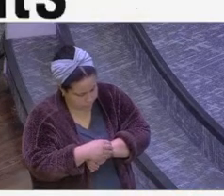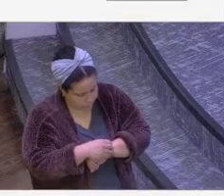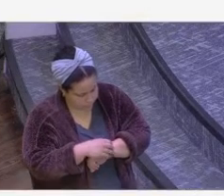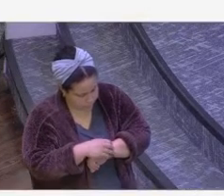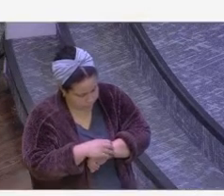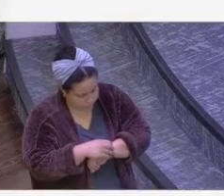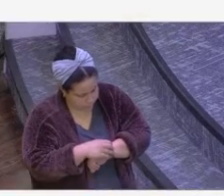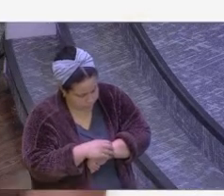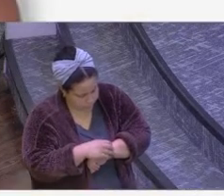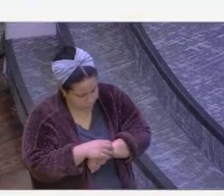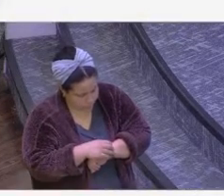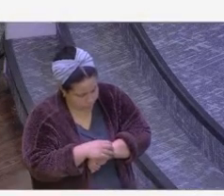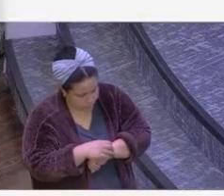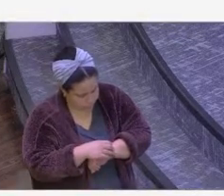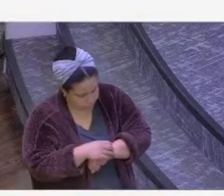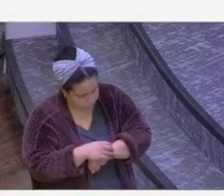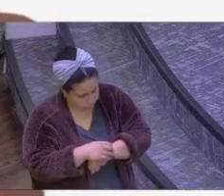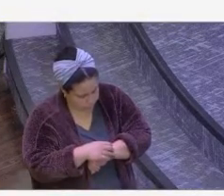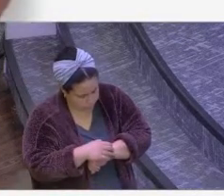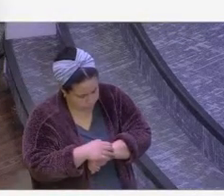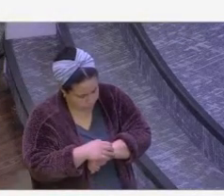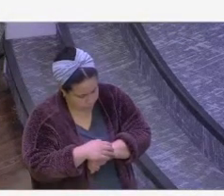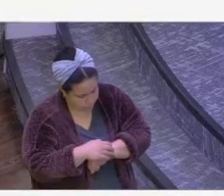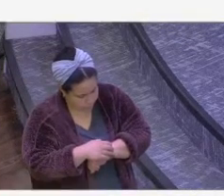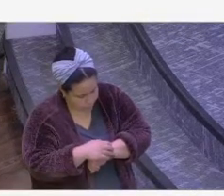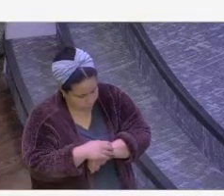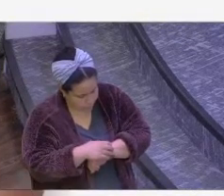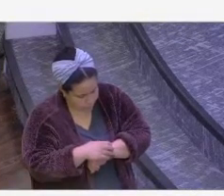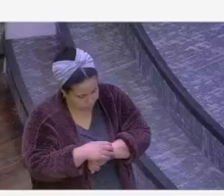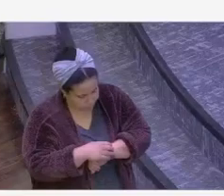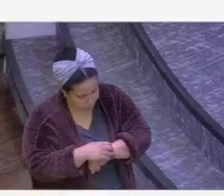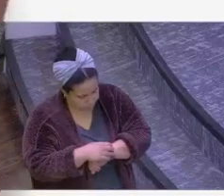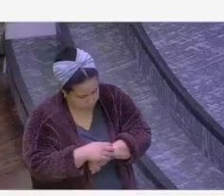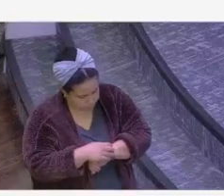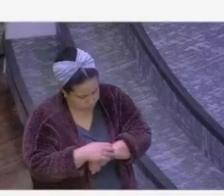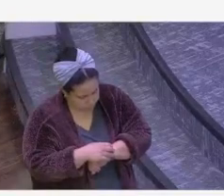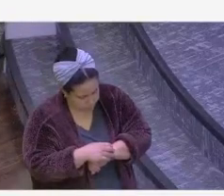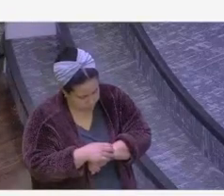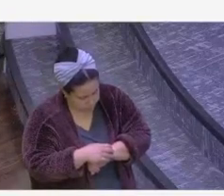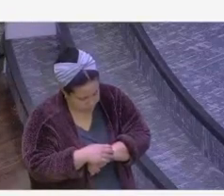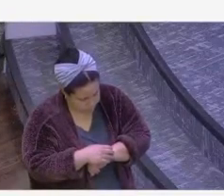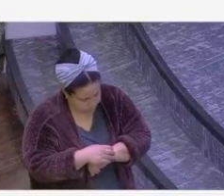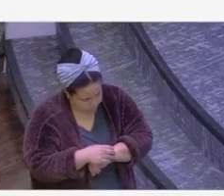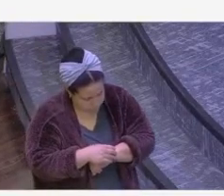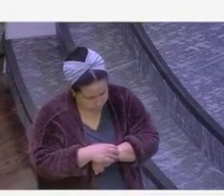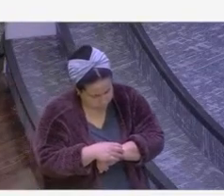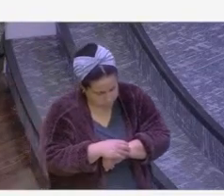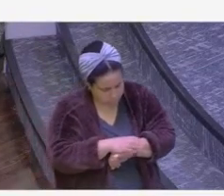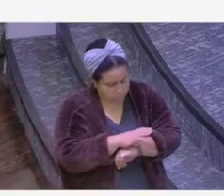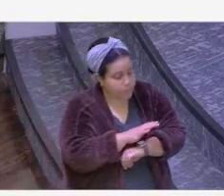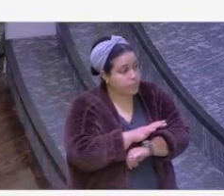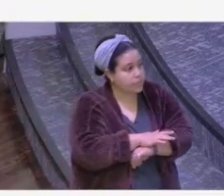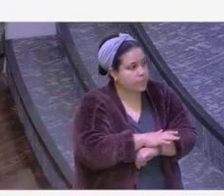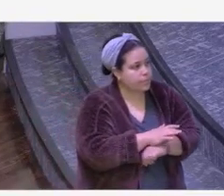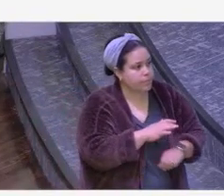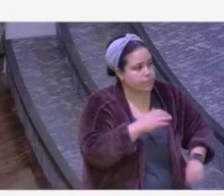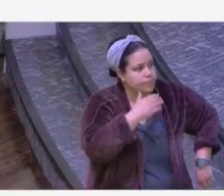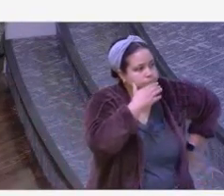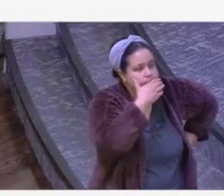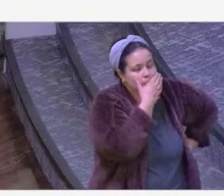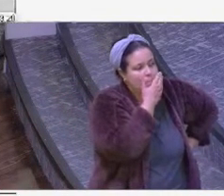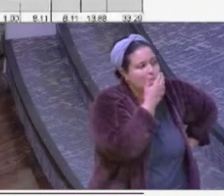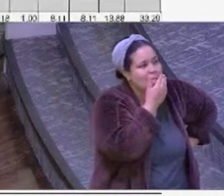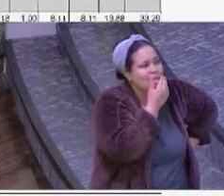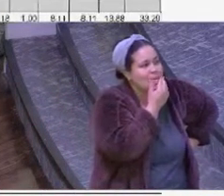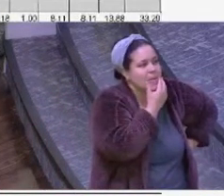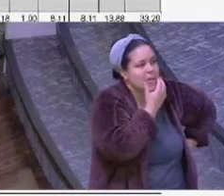those schools. Here's what this looks like in practice for Fayette County in the 2018-2019 school year. You can see the